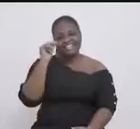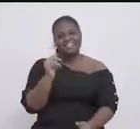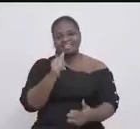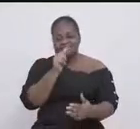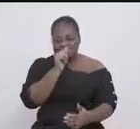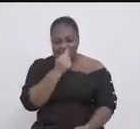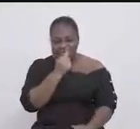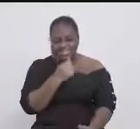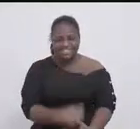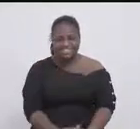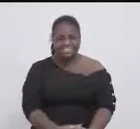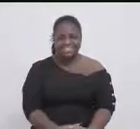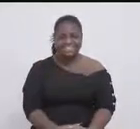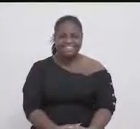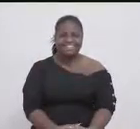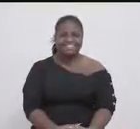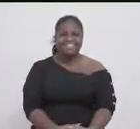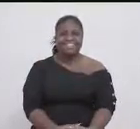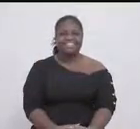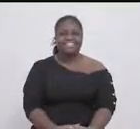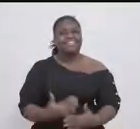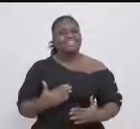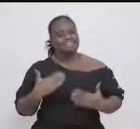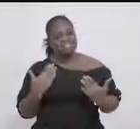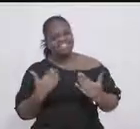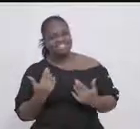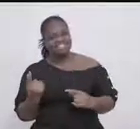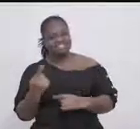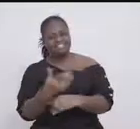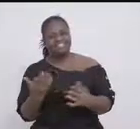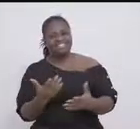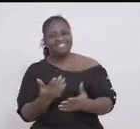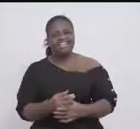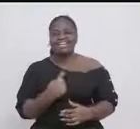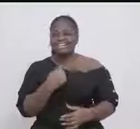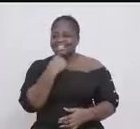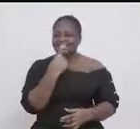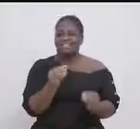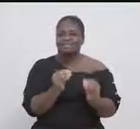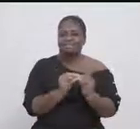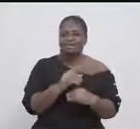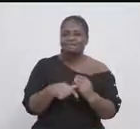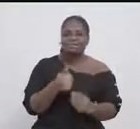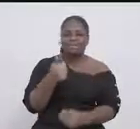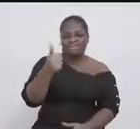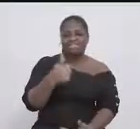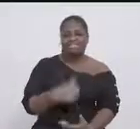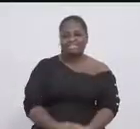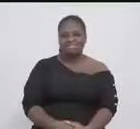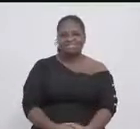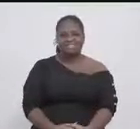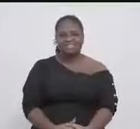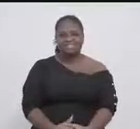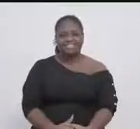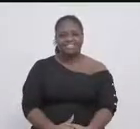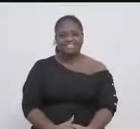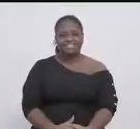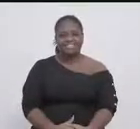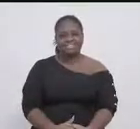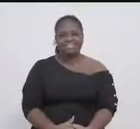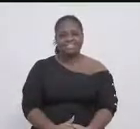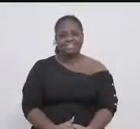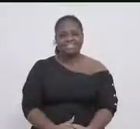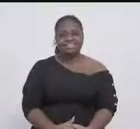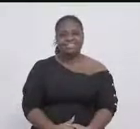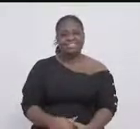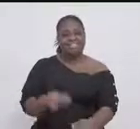and your patience. Yes, it's a privilege to be here. Tell us more about yourself. Yes. Tell us more about yourself.